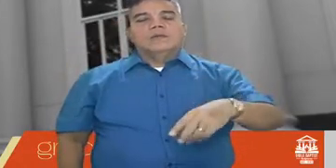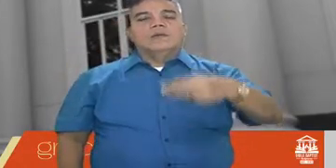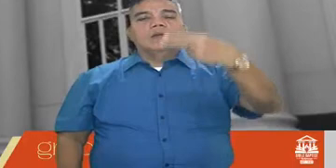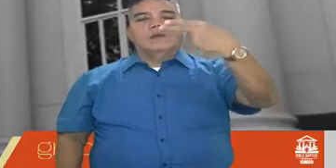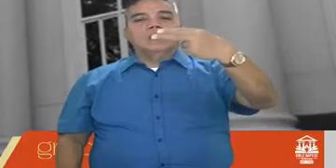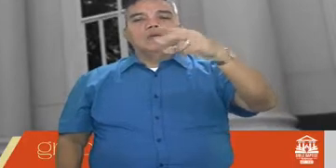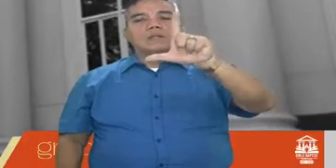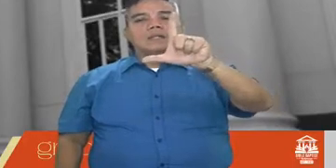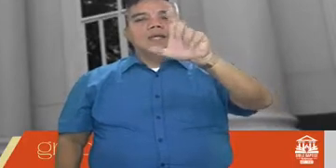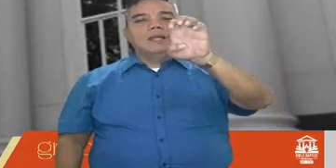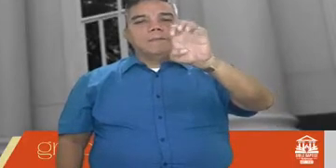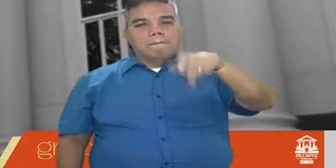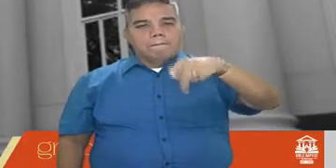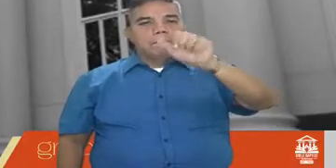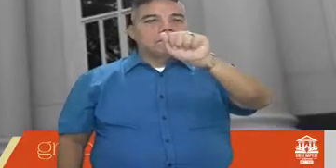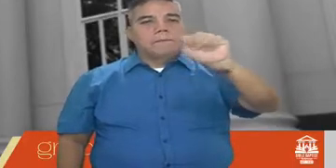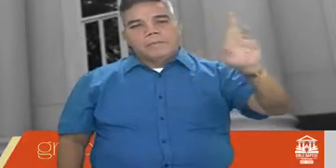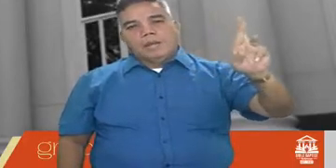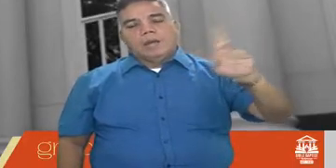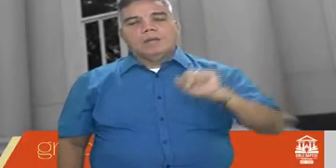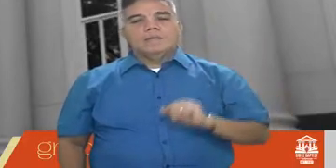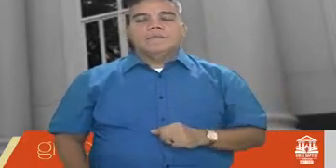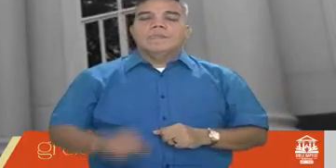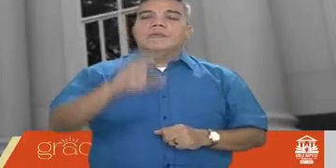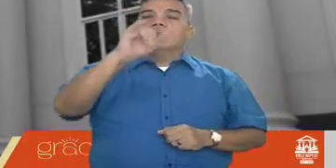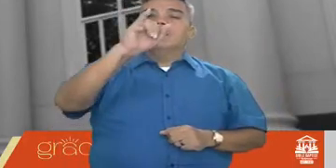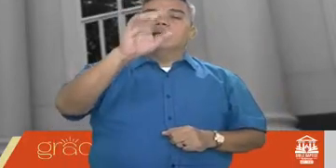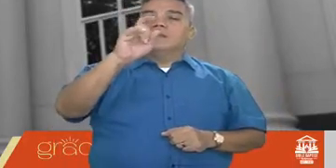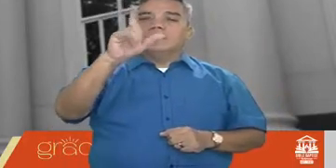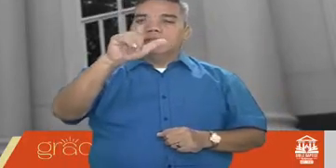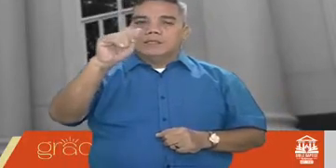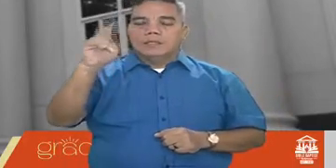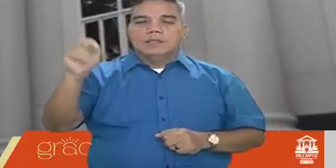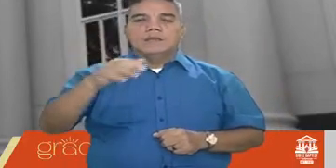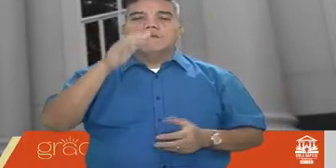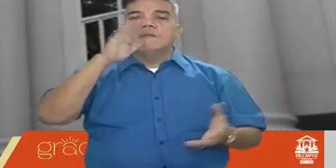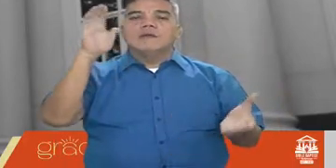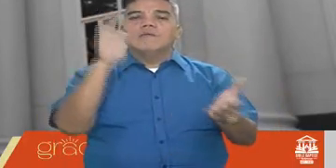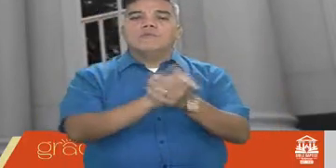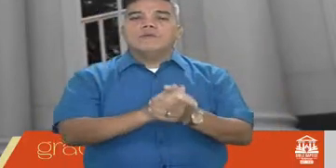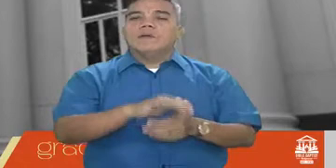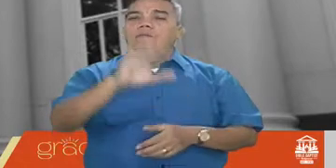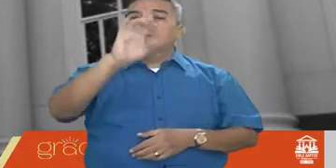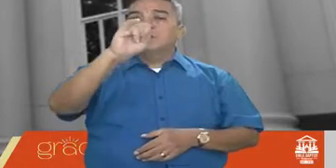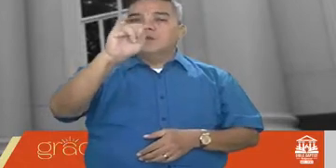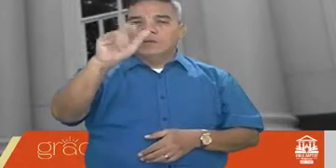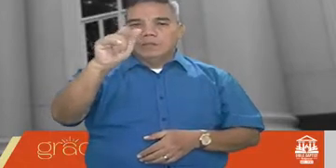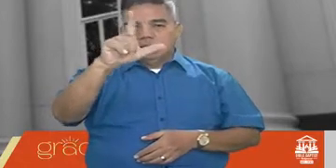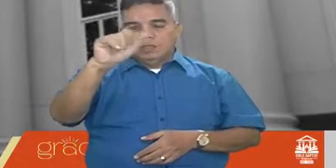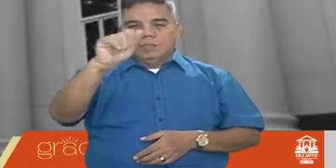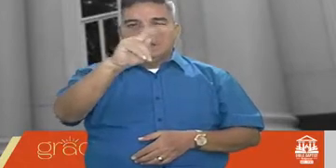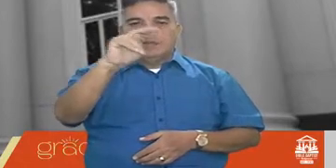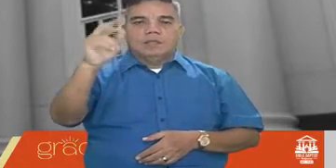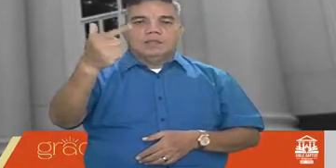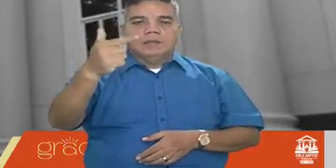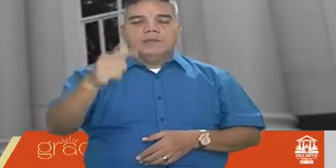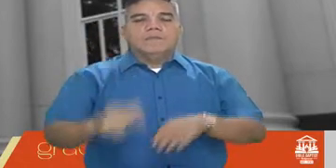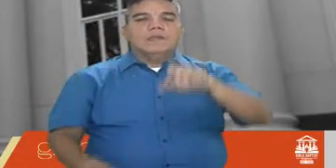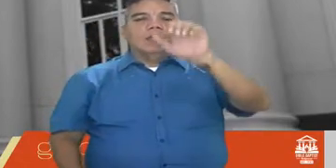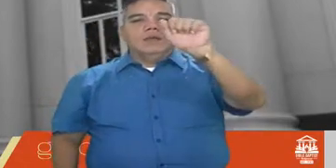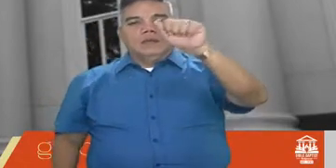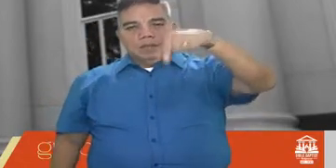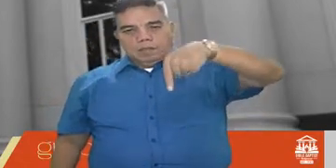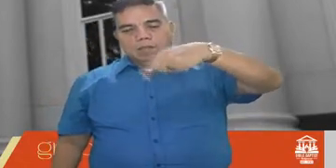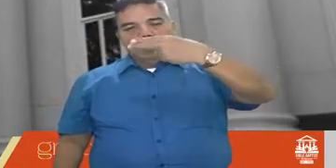Luna, Gregorio Del Pilar, Gabriela Silang, the wife of Jigo Silang, Melchora